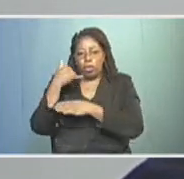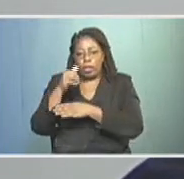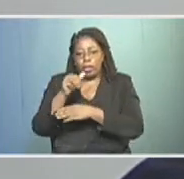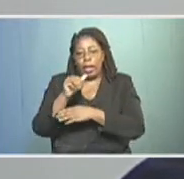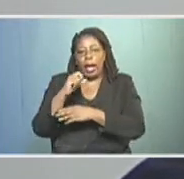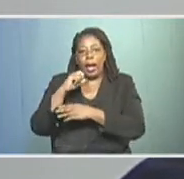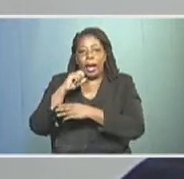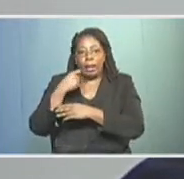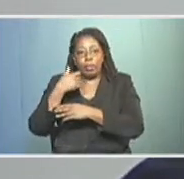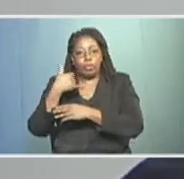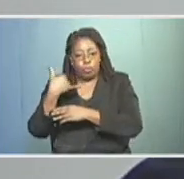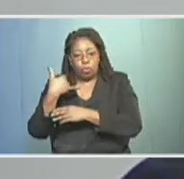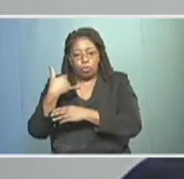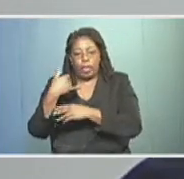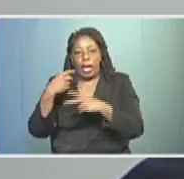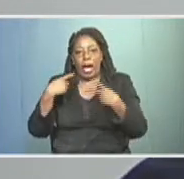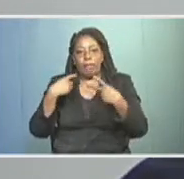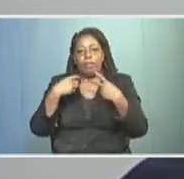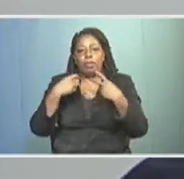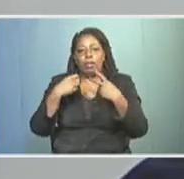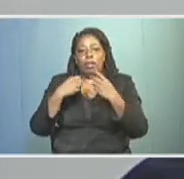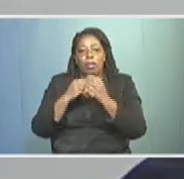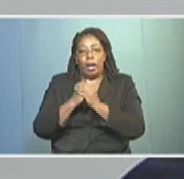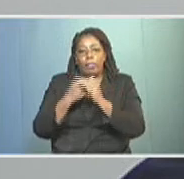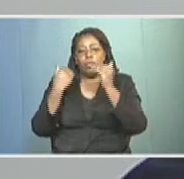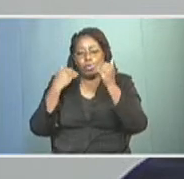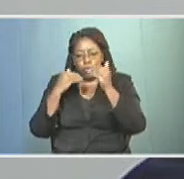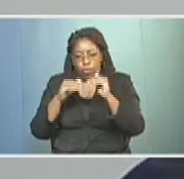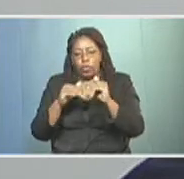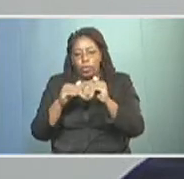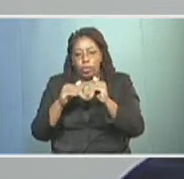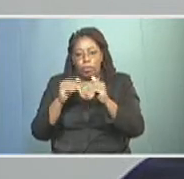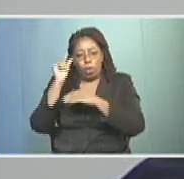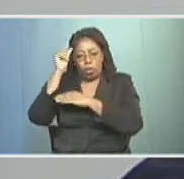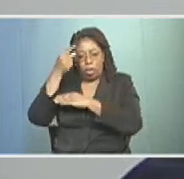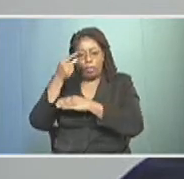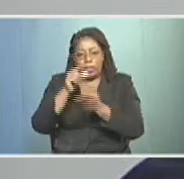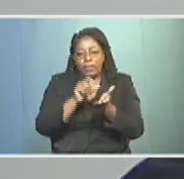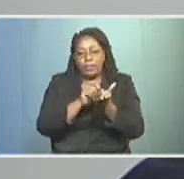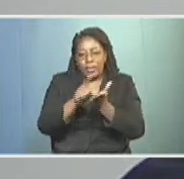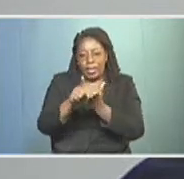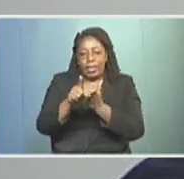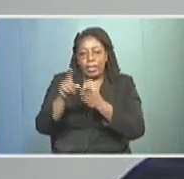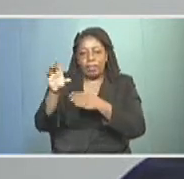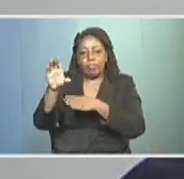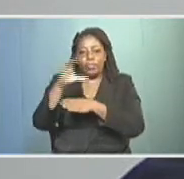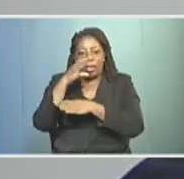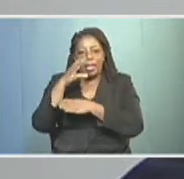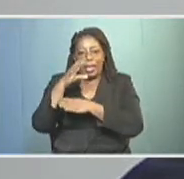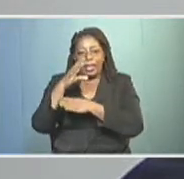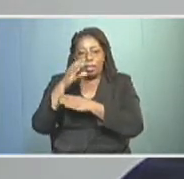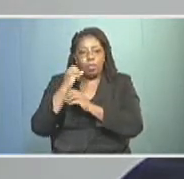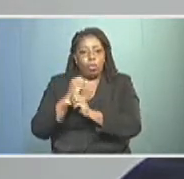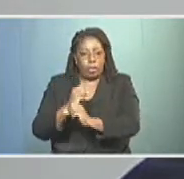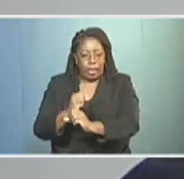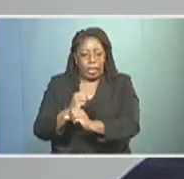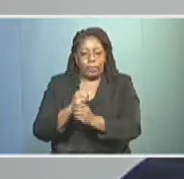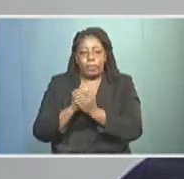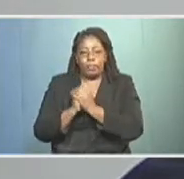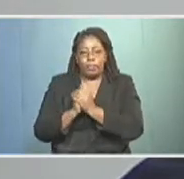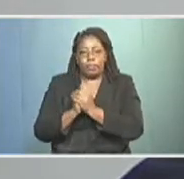more restrictions in regards to government implementing cell broadcasts, right? So what we have to do is we have to